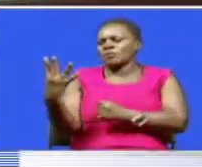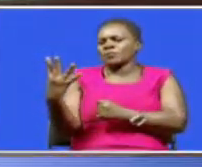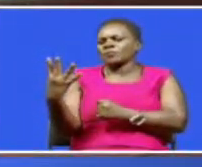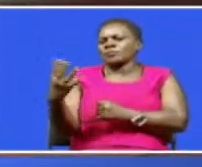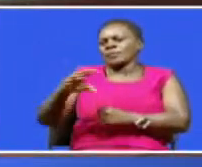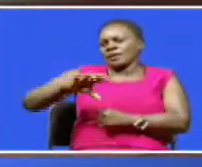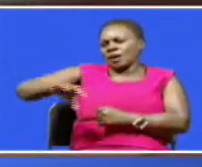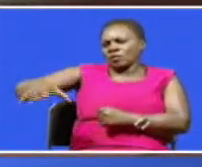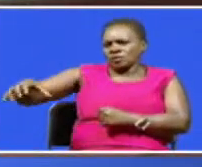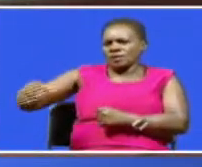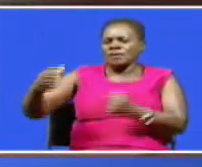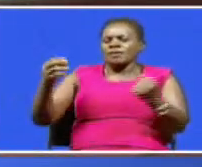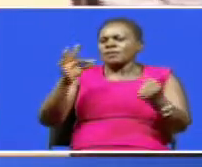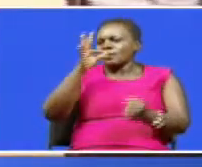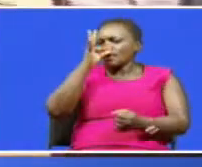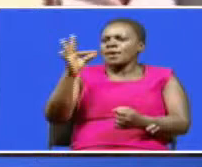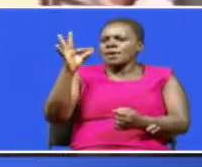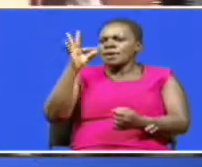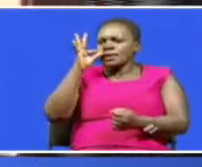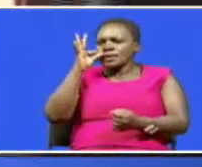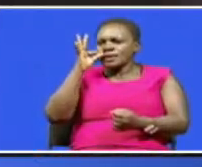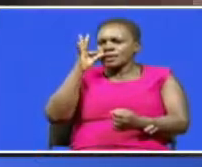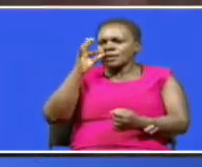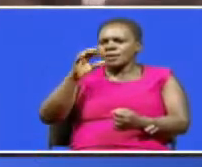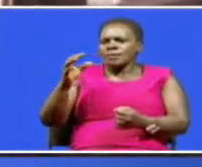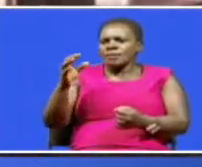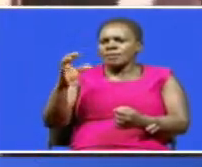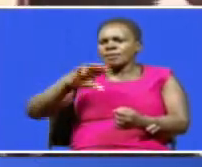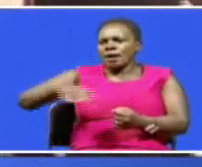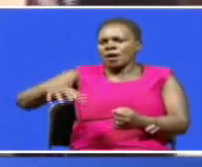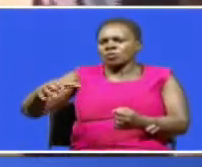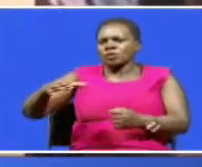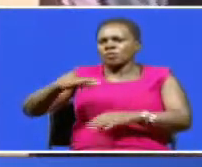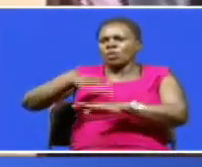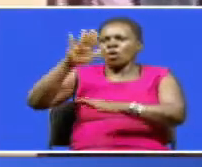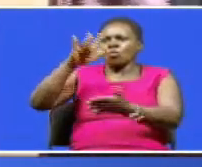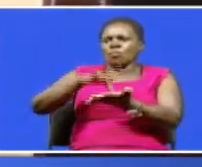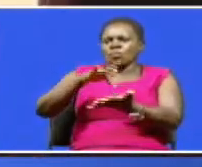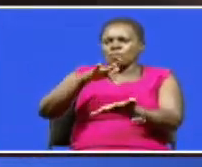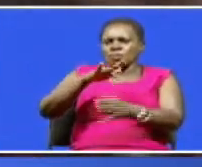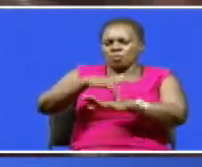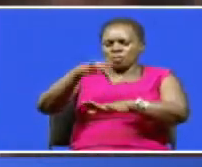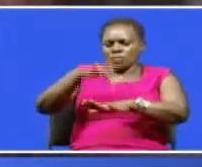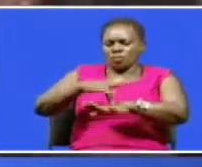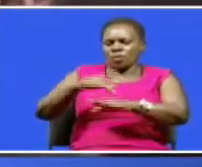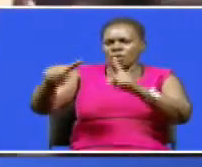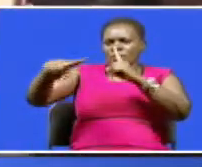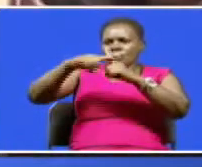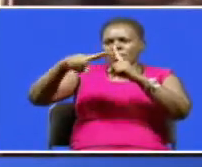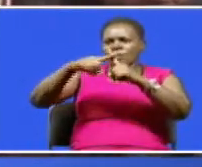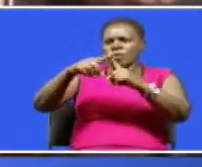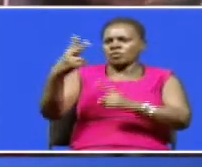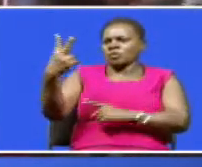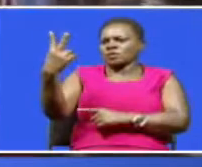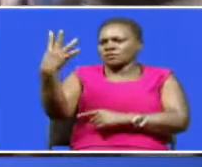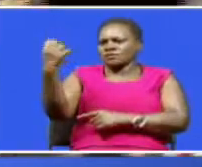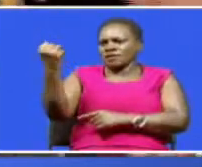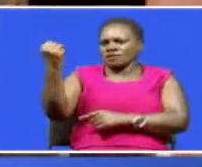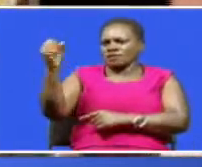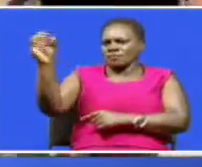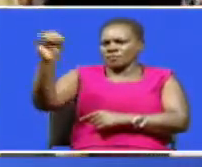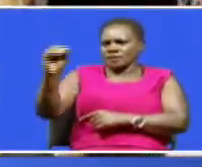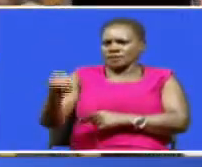these counties, Nyeri County is also experiencing a surge of infections with their positivity rate hitting